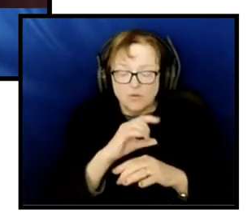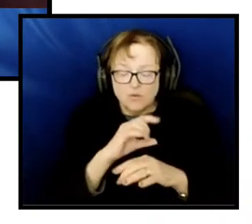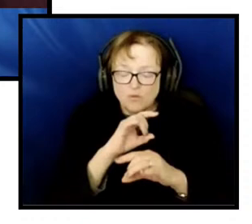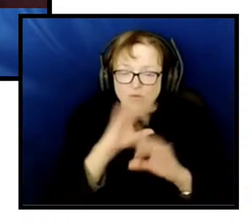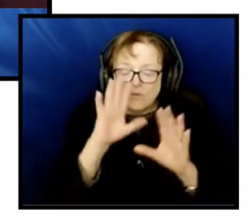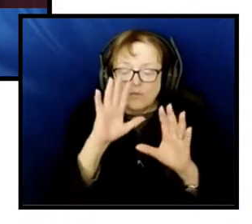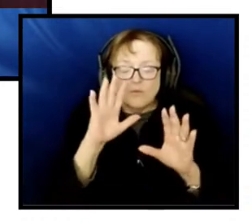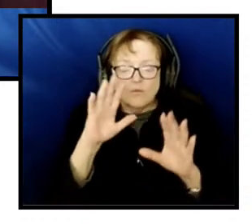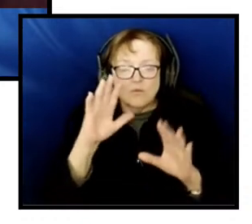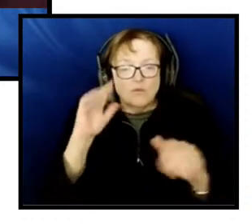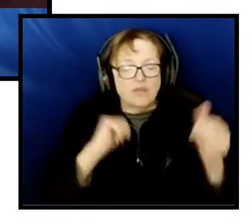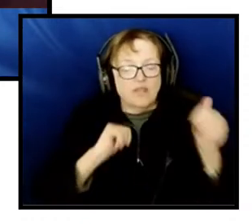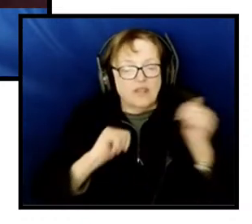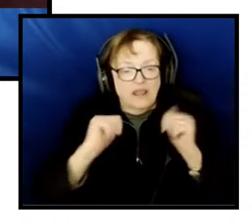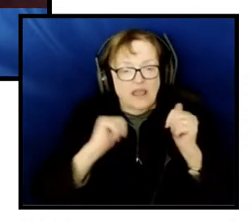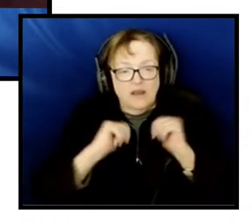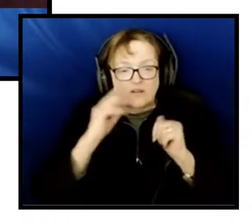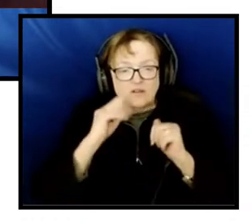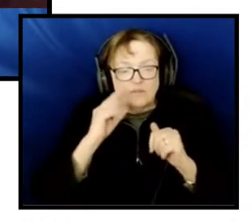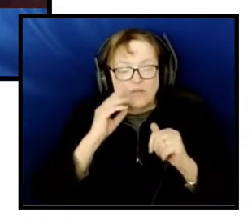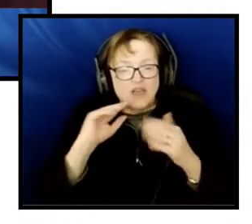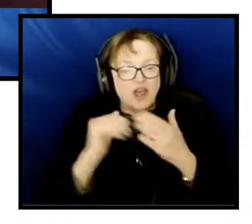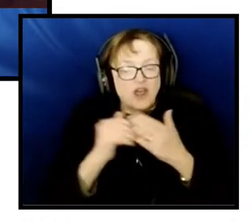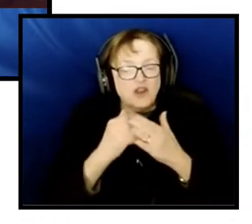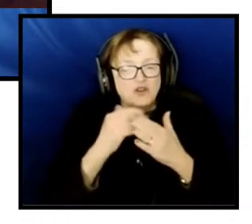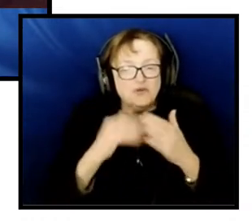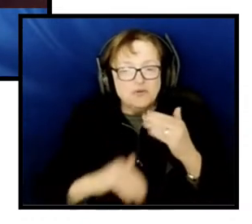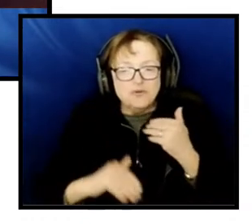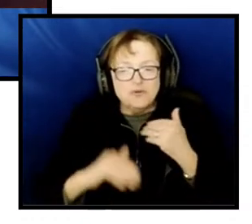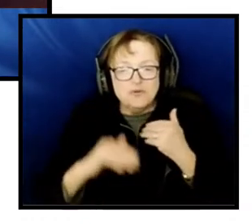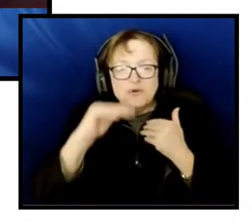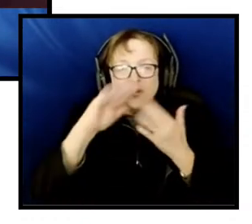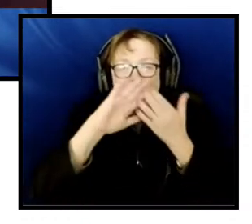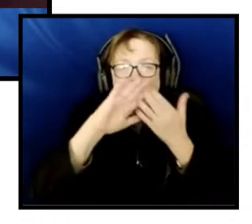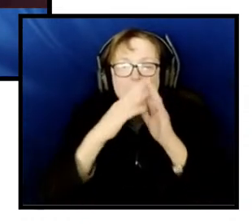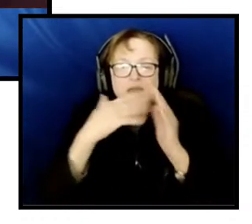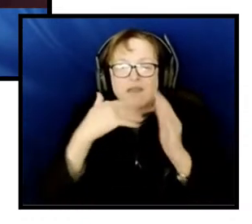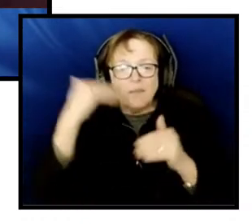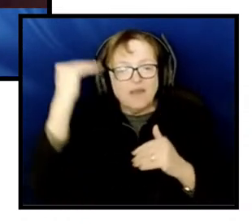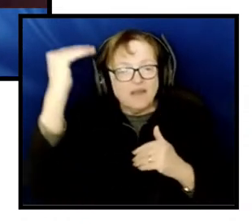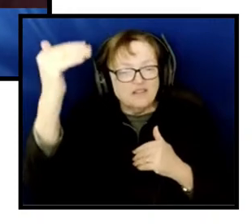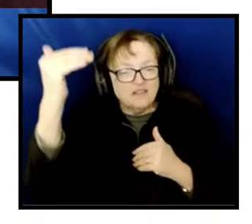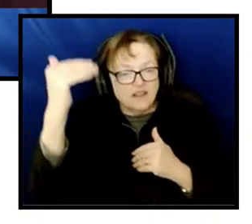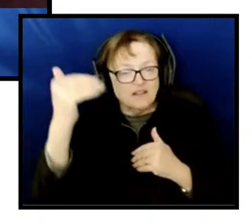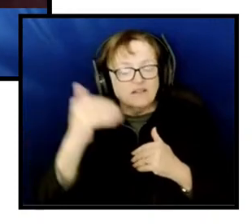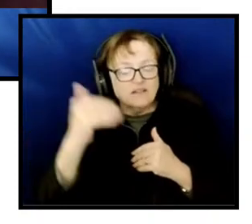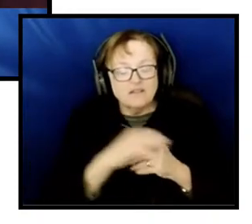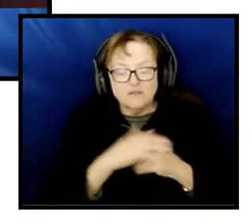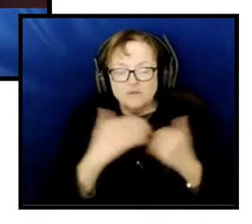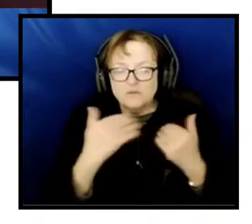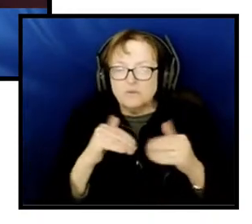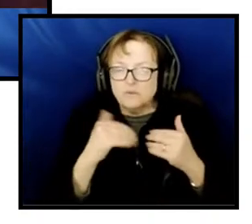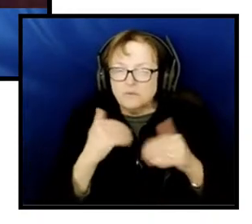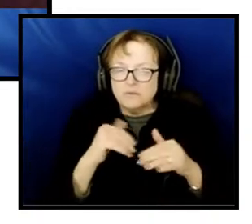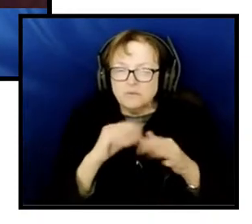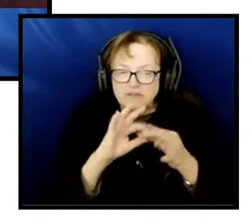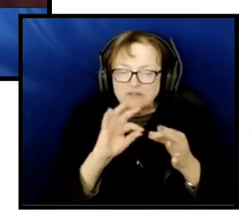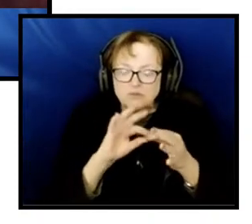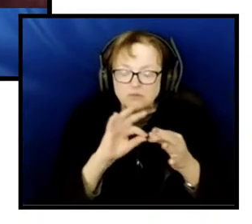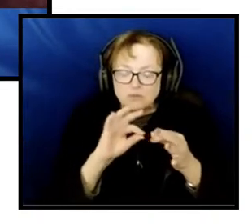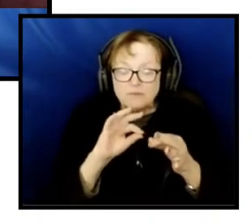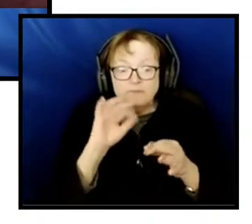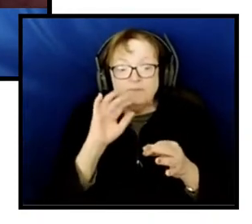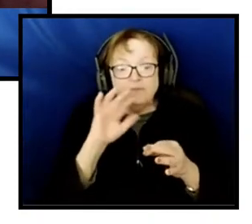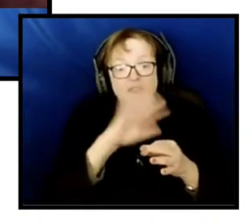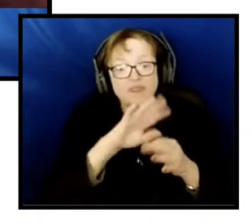is described as a new coming of age, fantastical mixed media installation. Overall, their